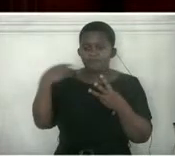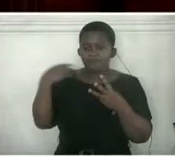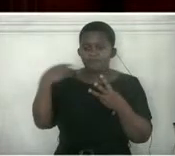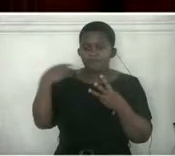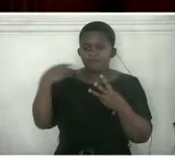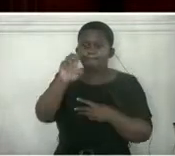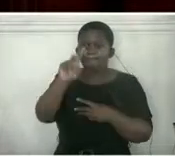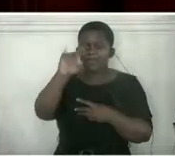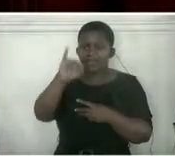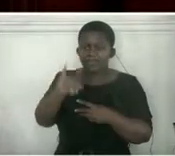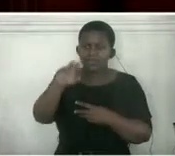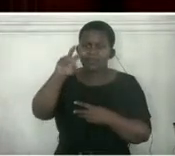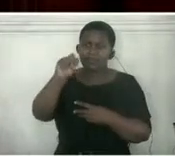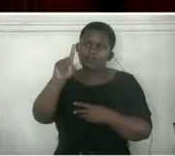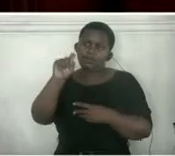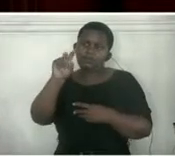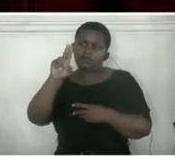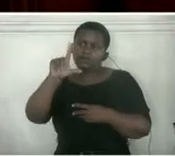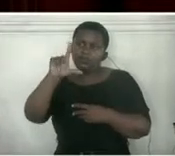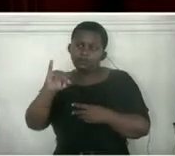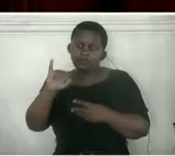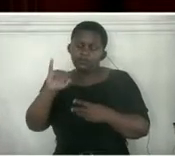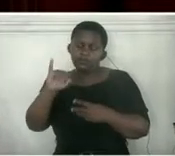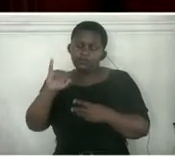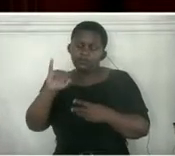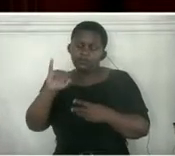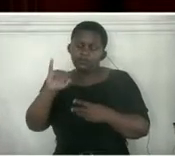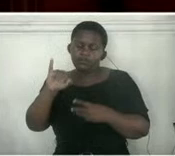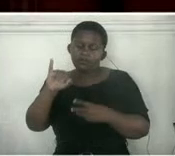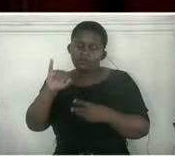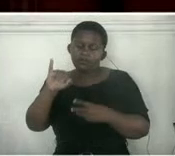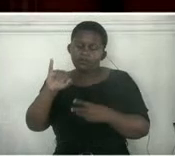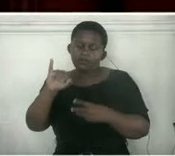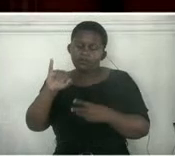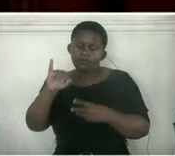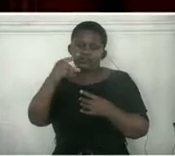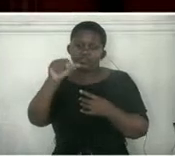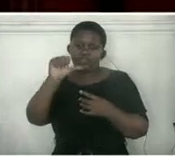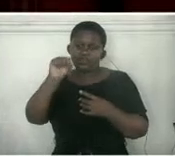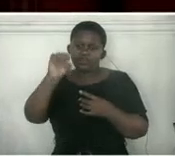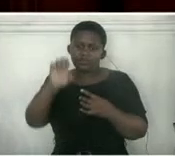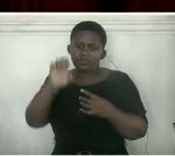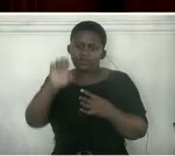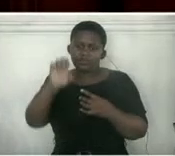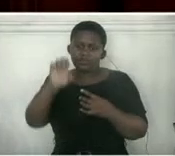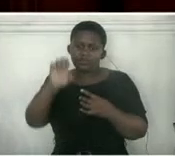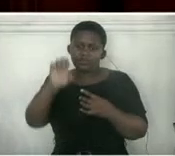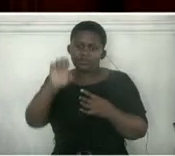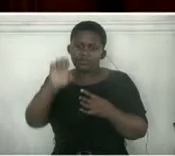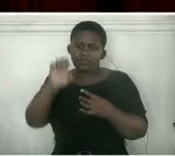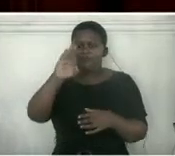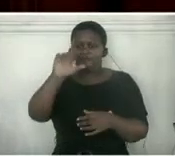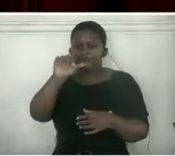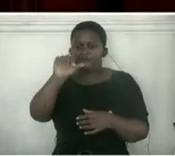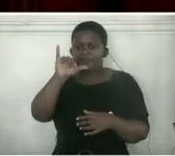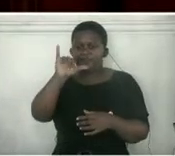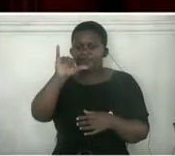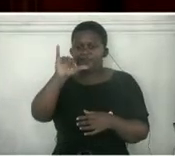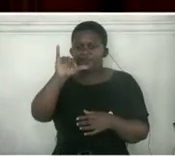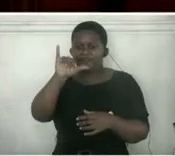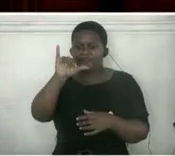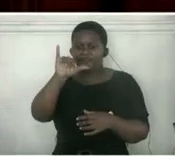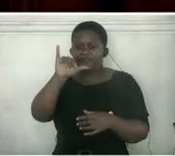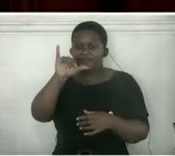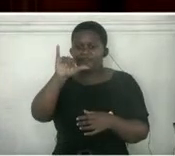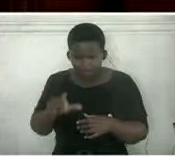Begintuli, Honourable N. Changase, and Honourable Simon Fayela, a member of the